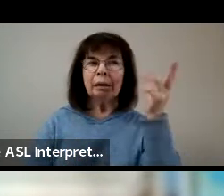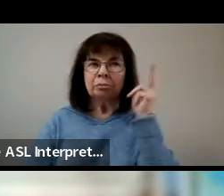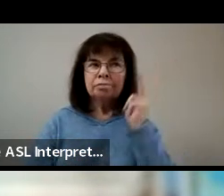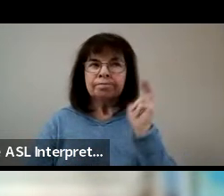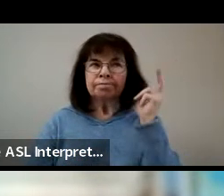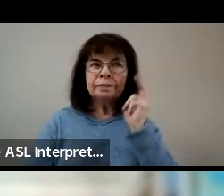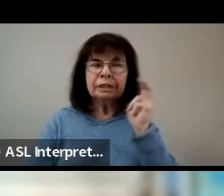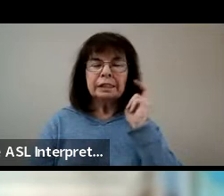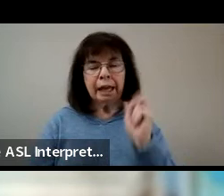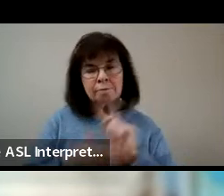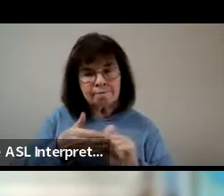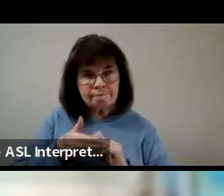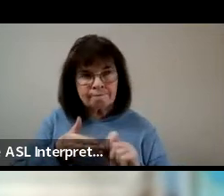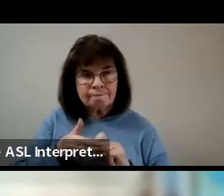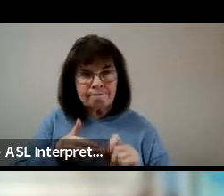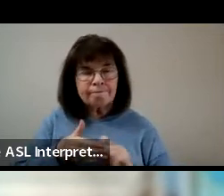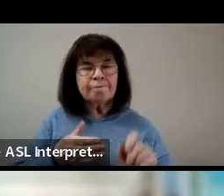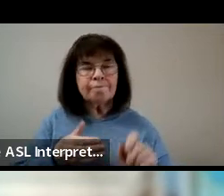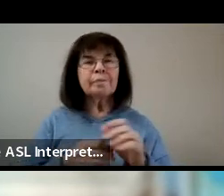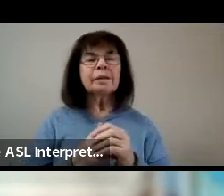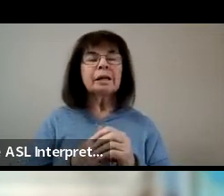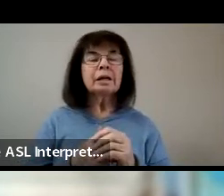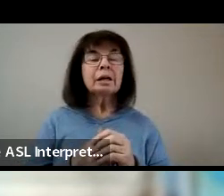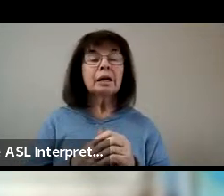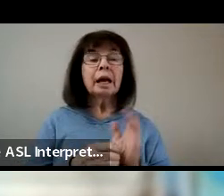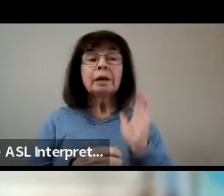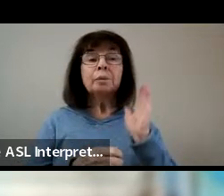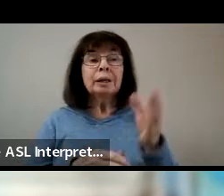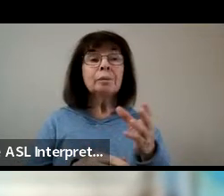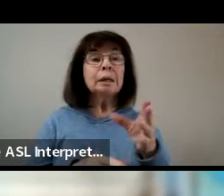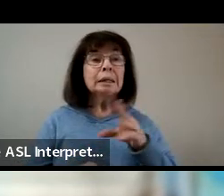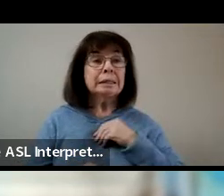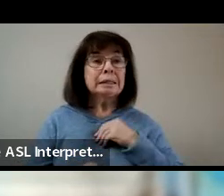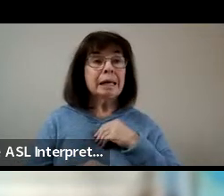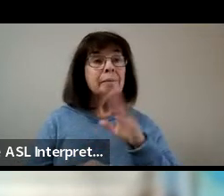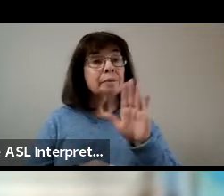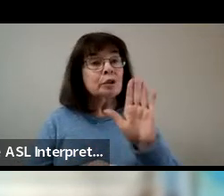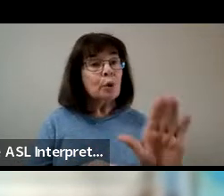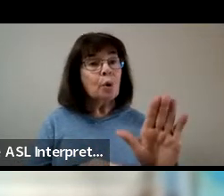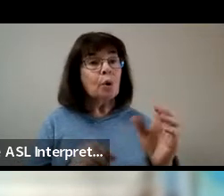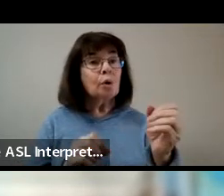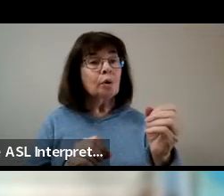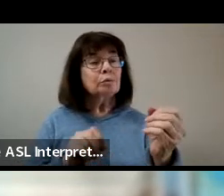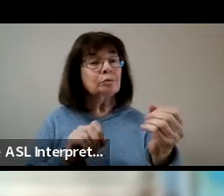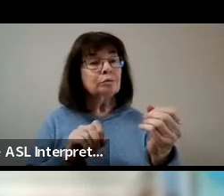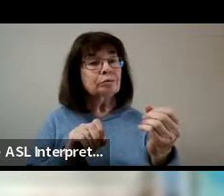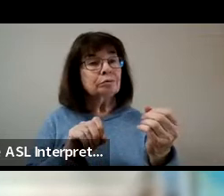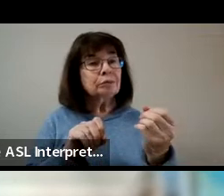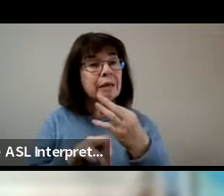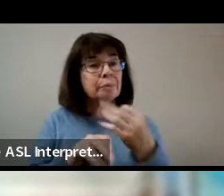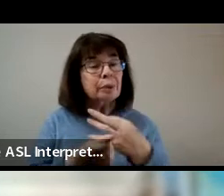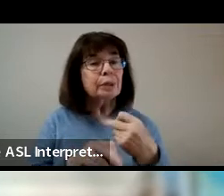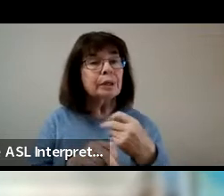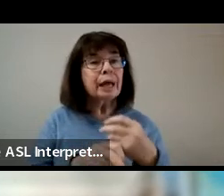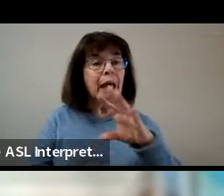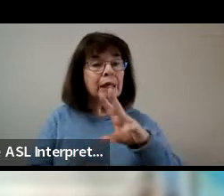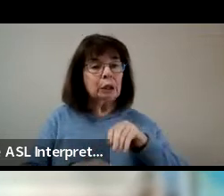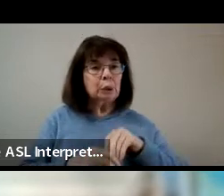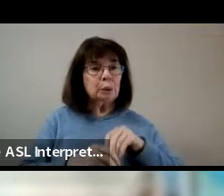taking notes, and we will take your input and incorporate it into the shaping of the